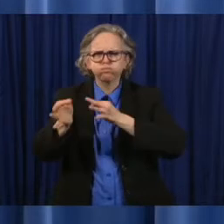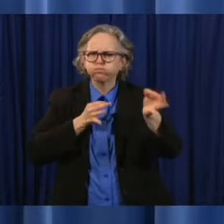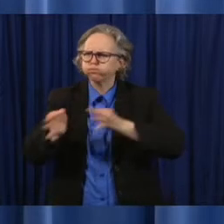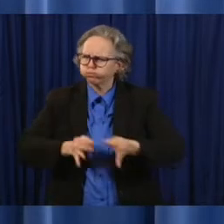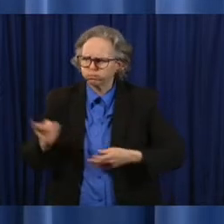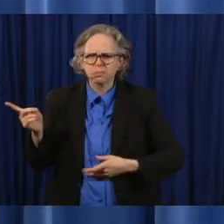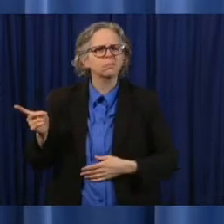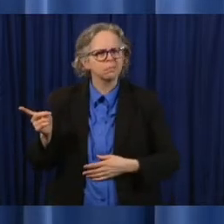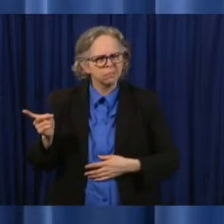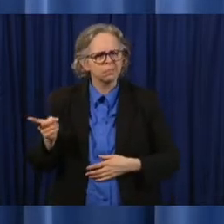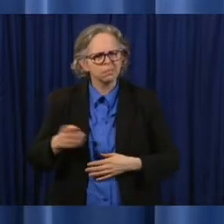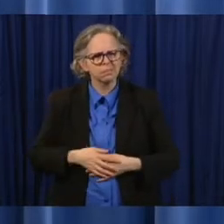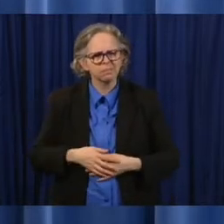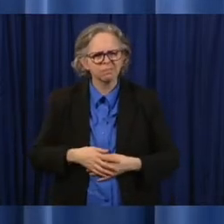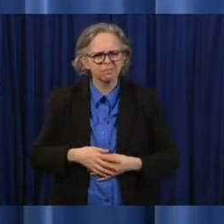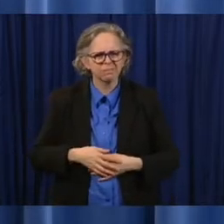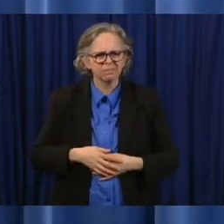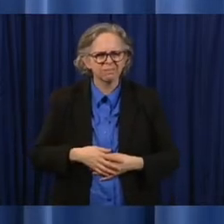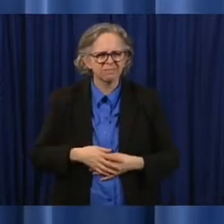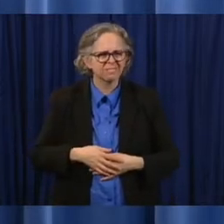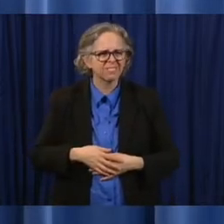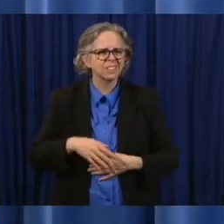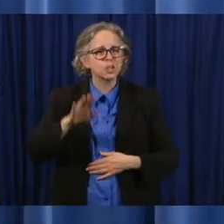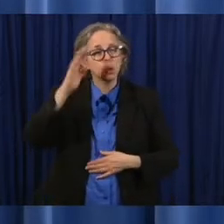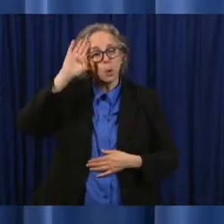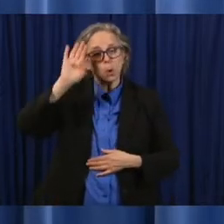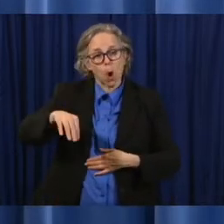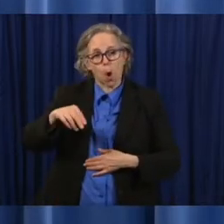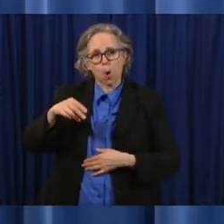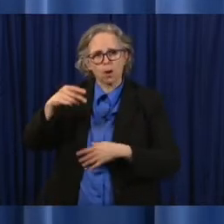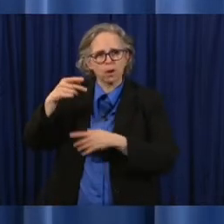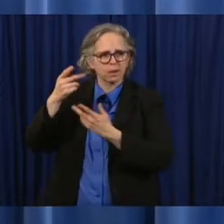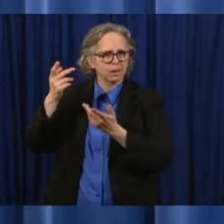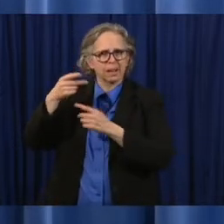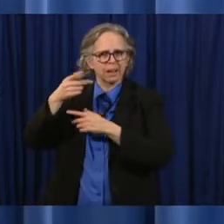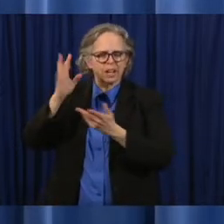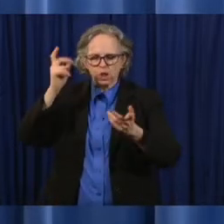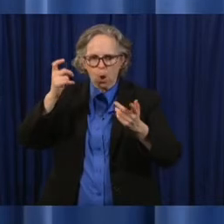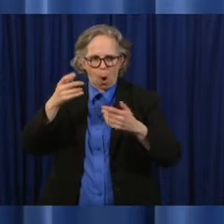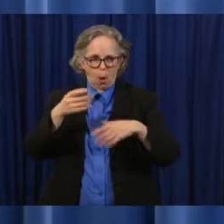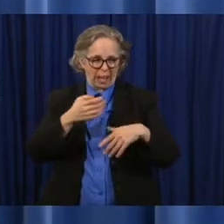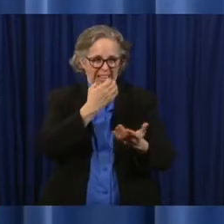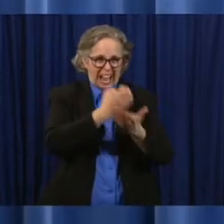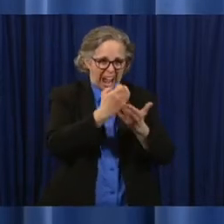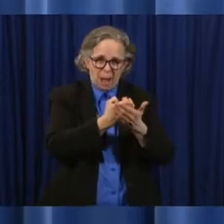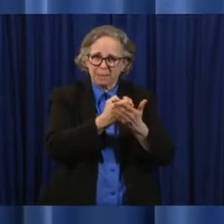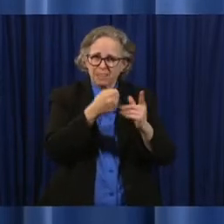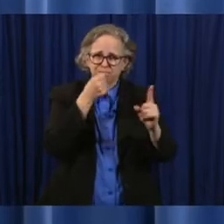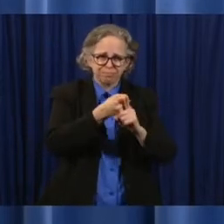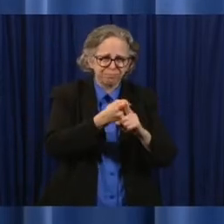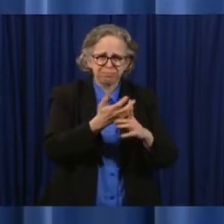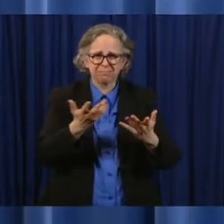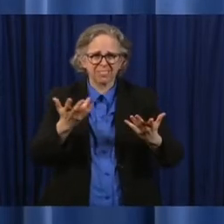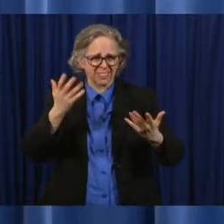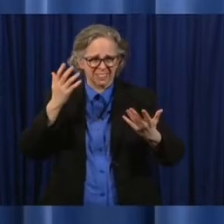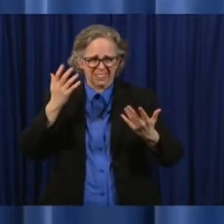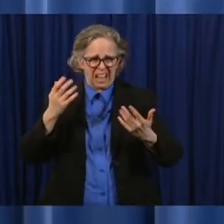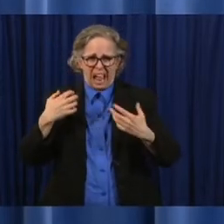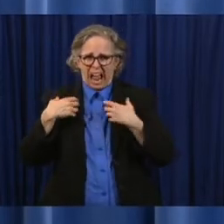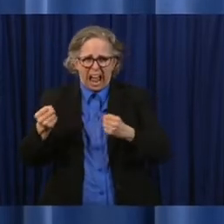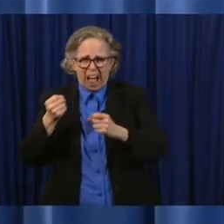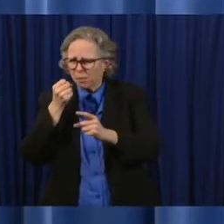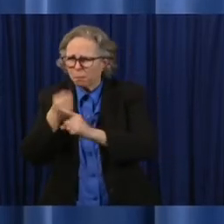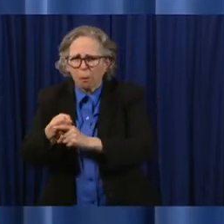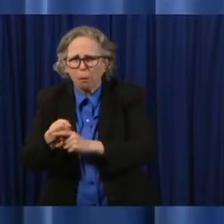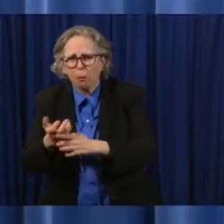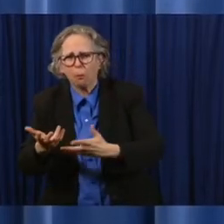there's a great price to be paid, and that is not only an economic price, but there's a health price that Ohioans